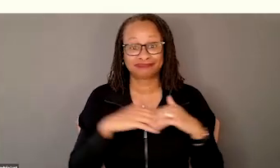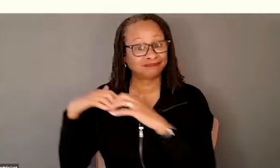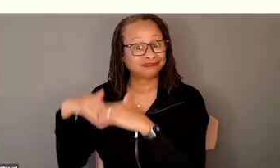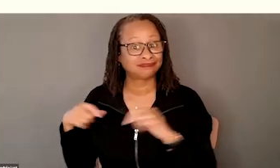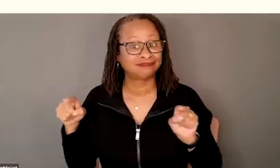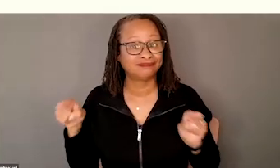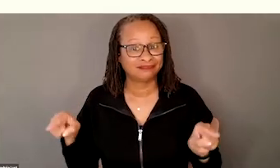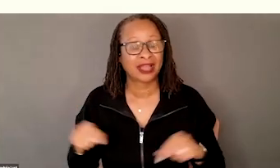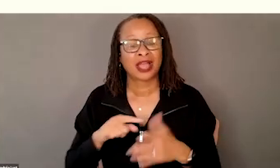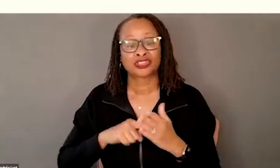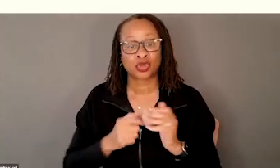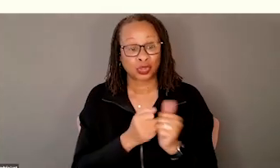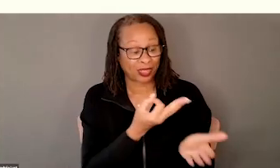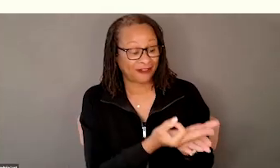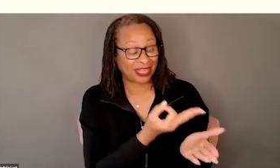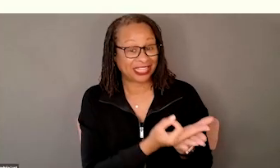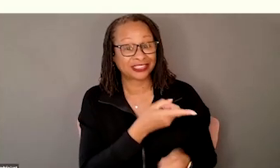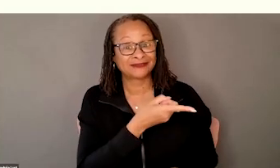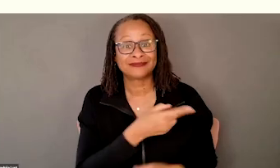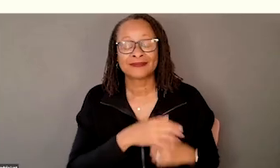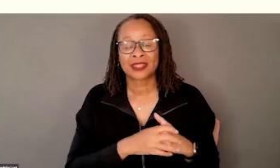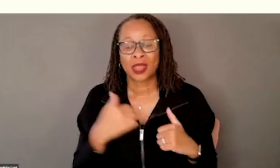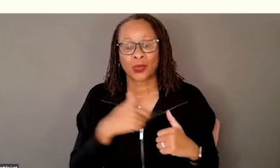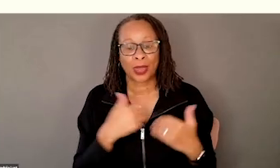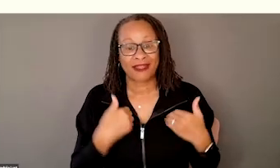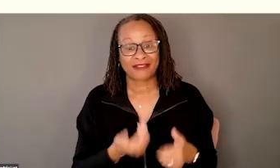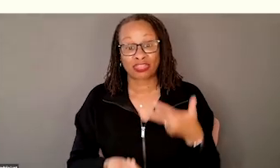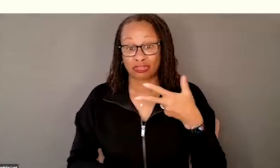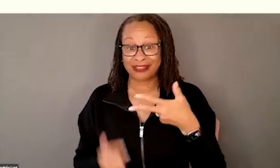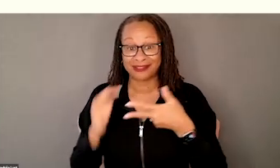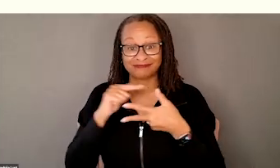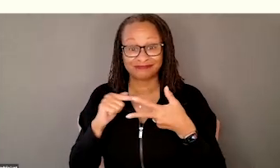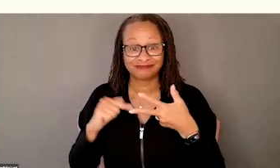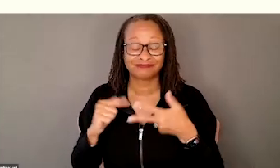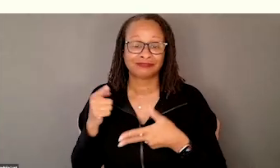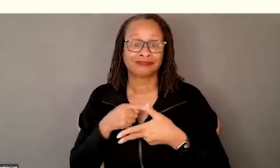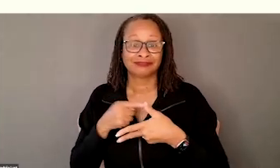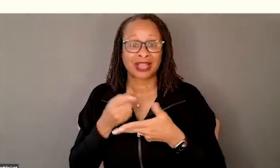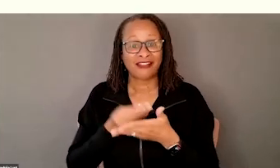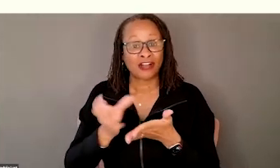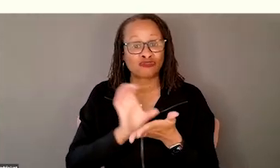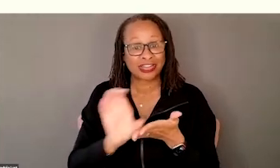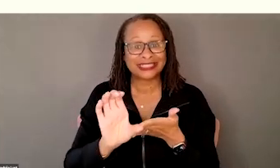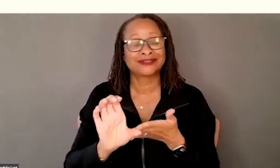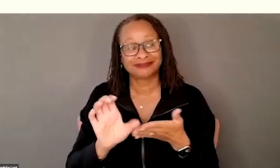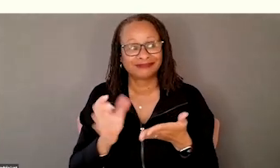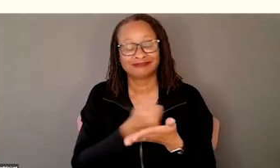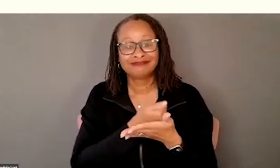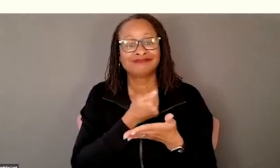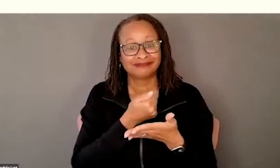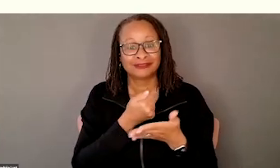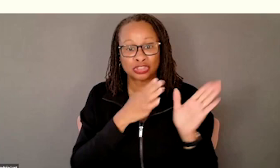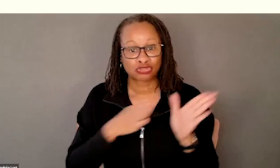into. So starting with financing plan, we have three items. First, the fundraising strategy, the funding